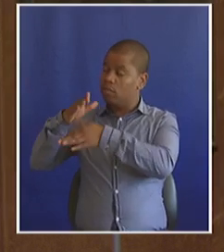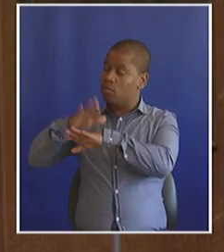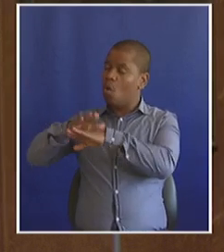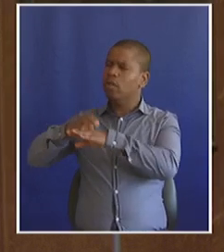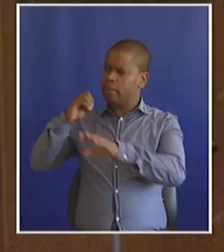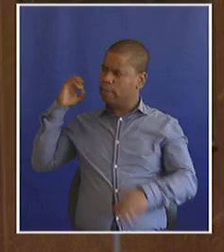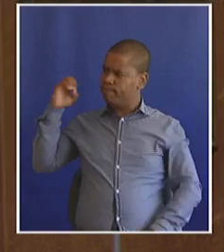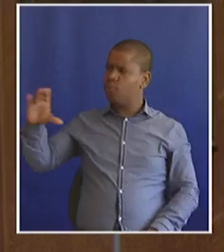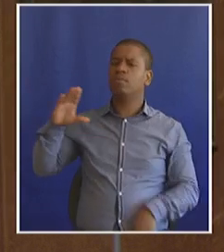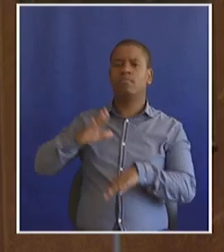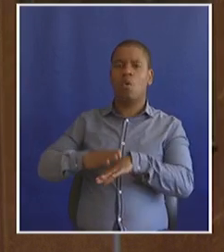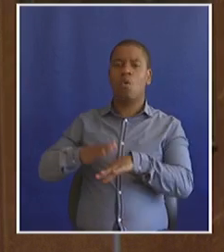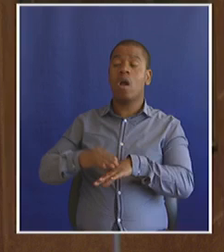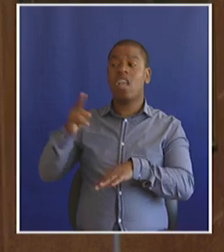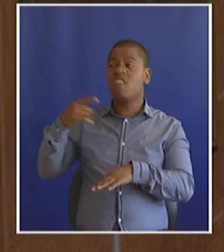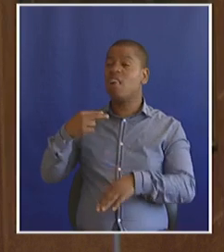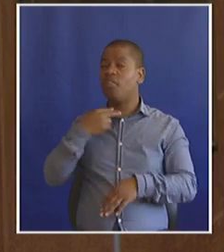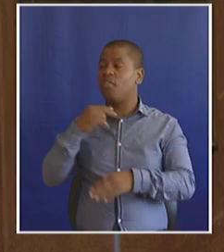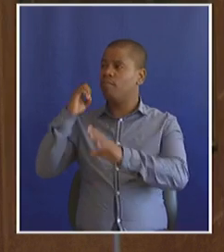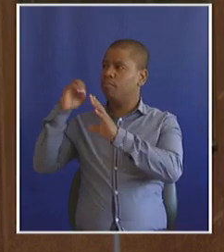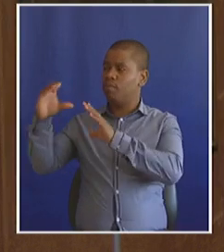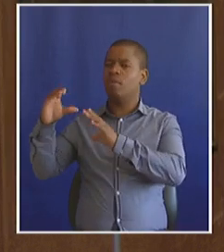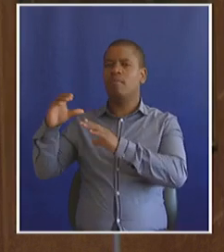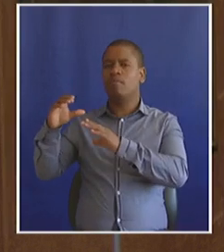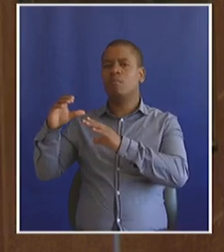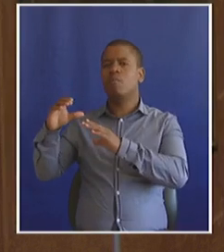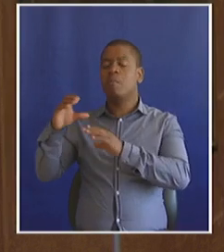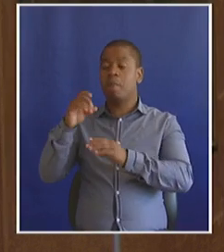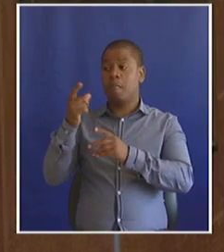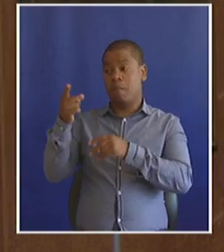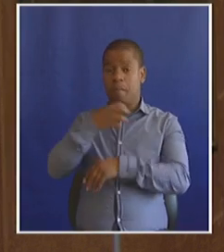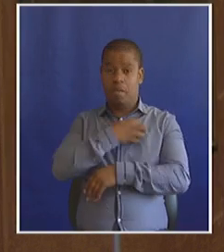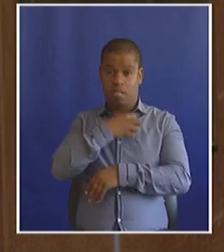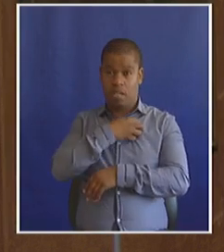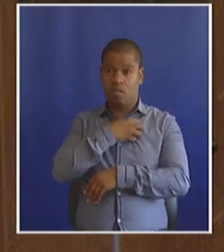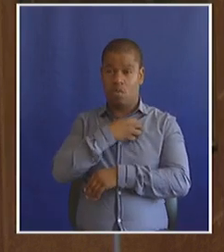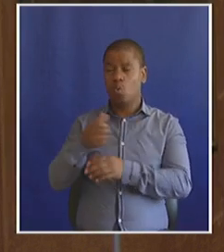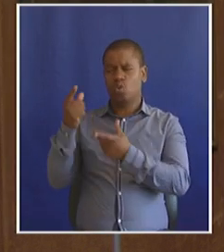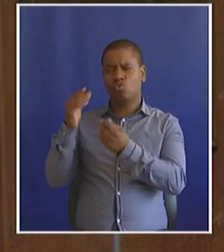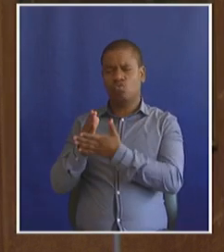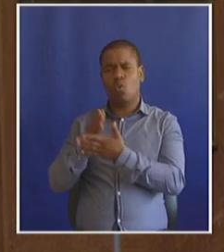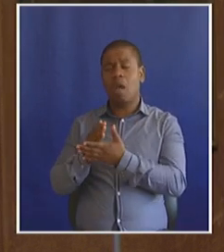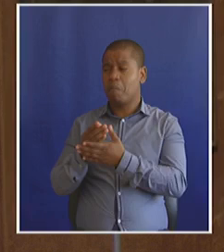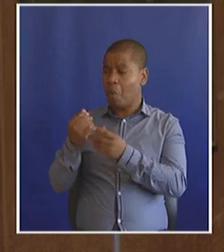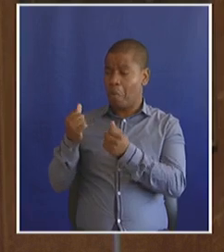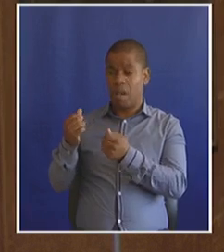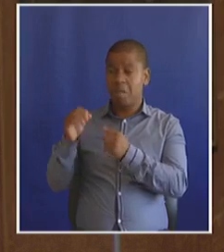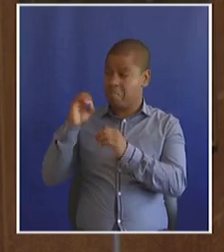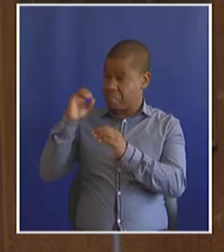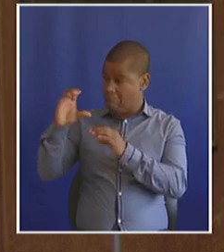cost? If not, what will the minister do to ensure that the department can afford financially to address this issue?